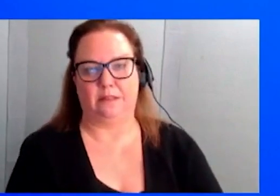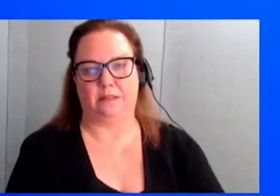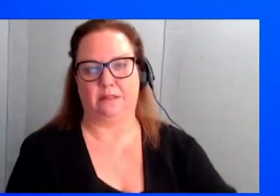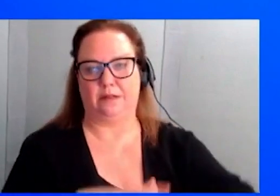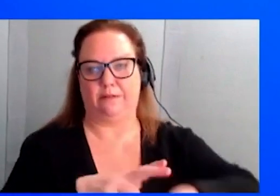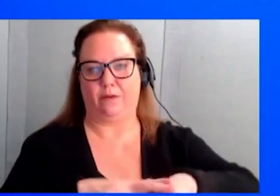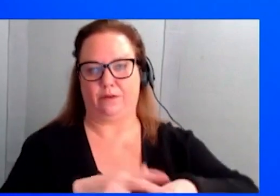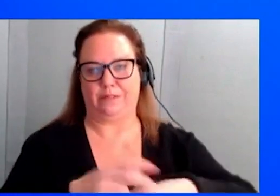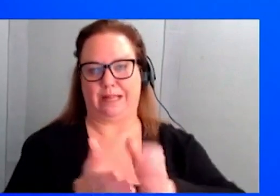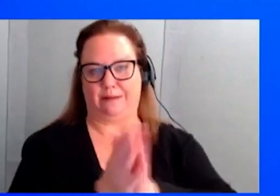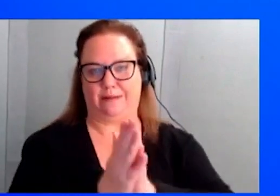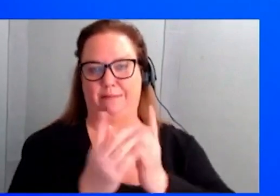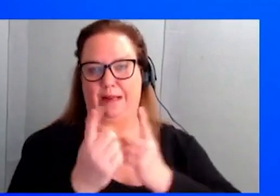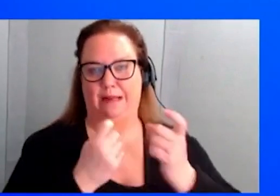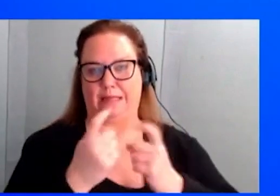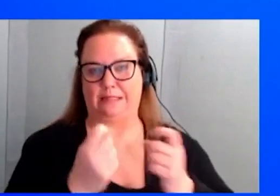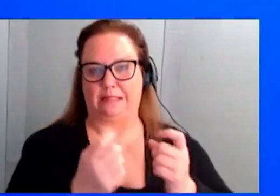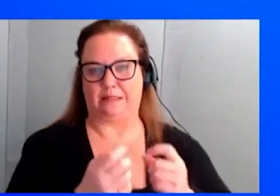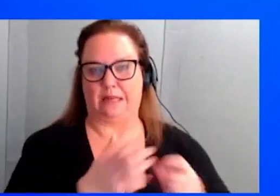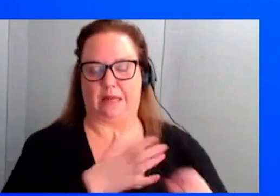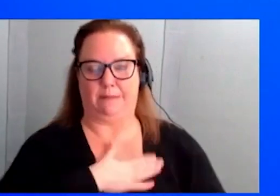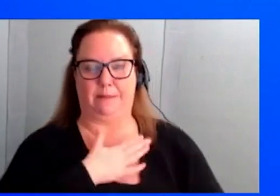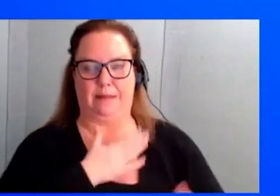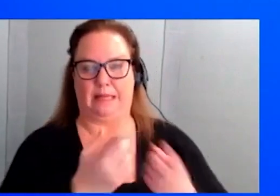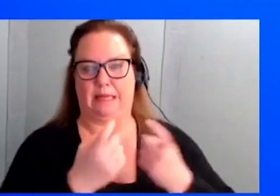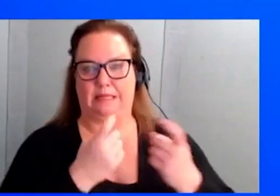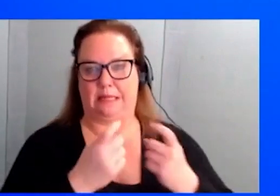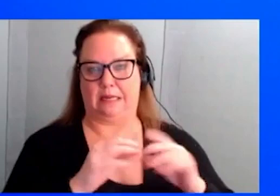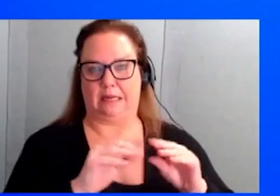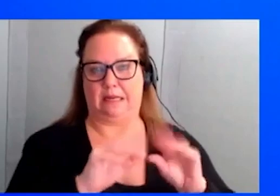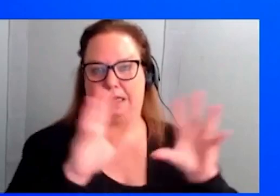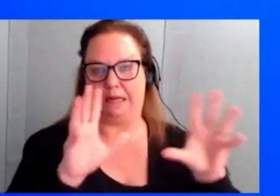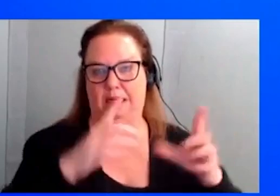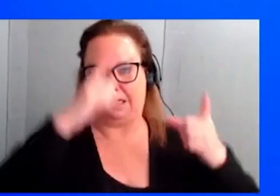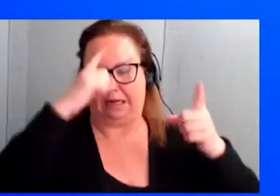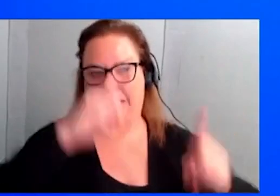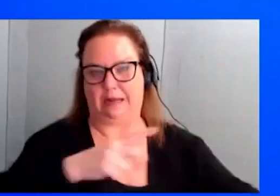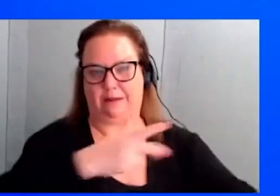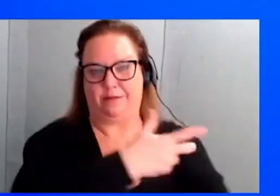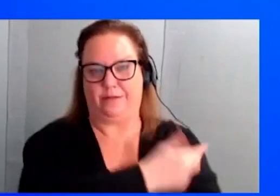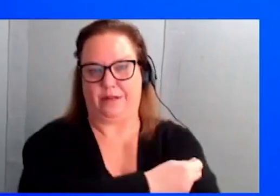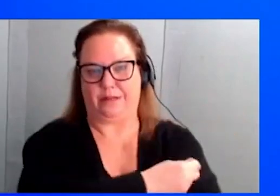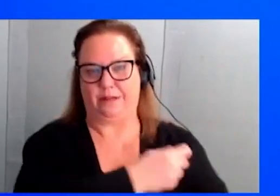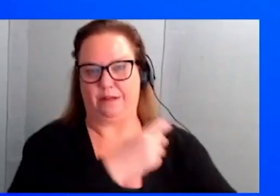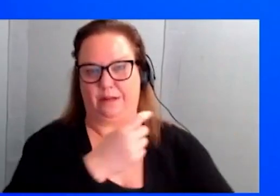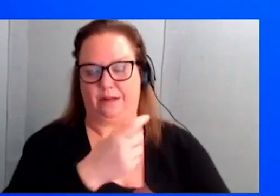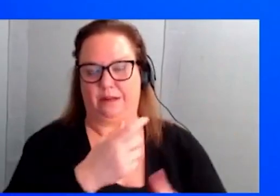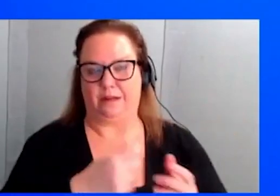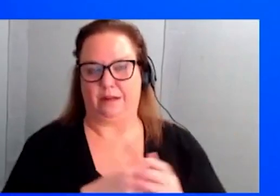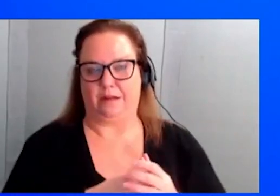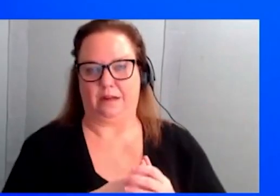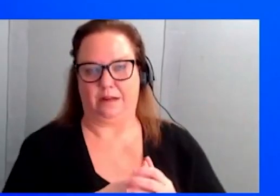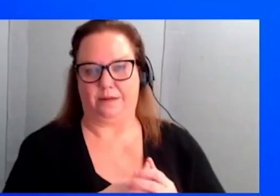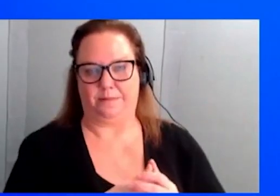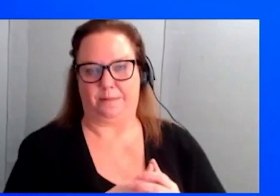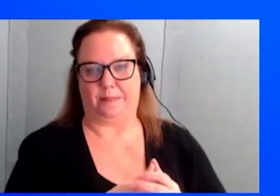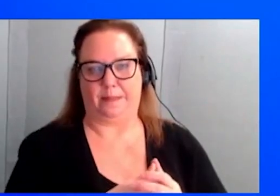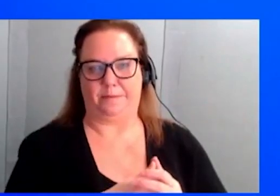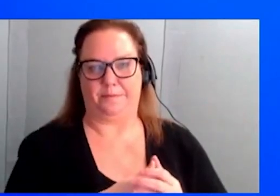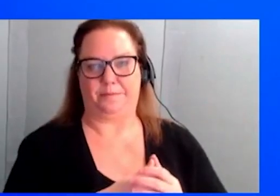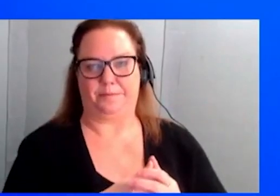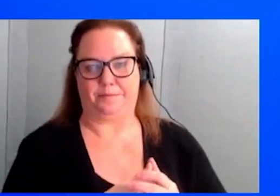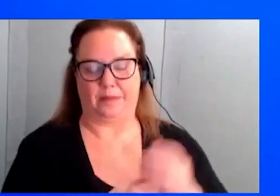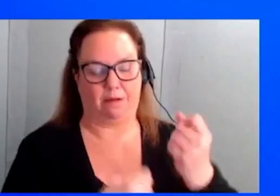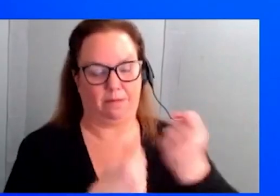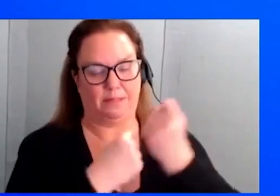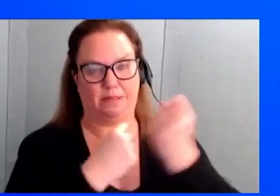ask me. Because I obviously agree with the vaccine. I will obviously be